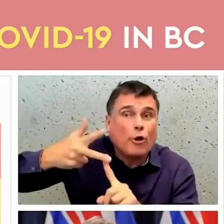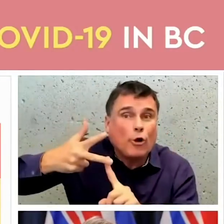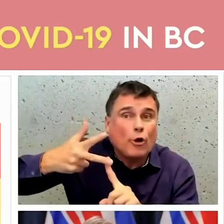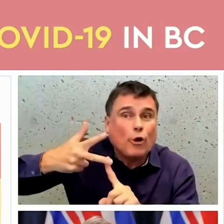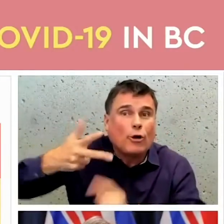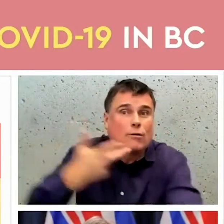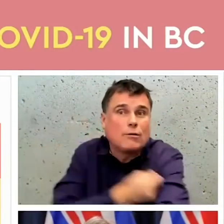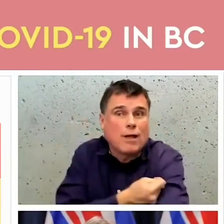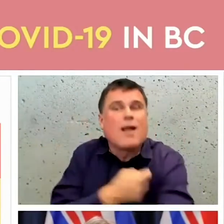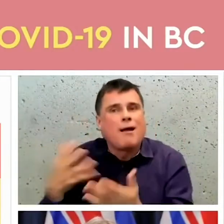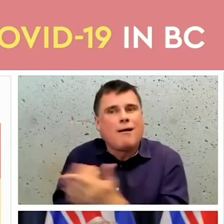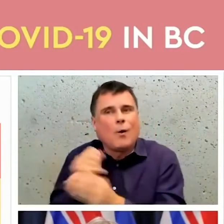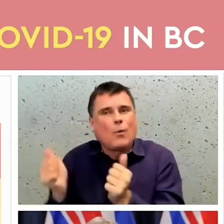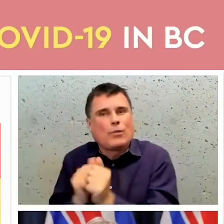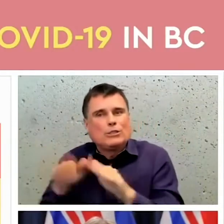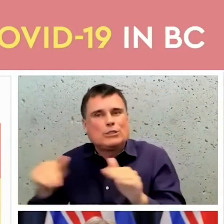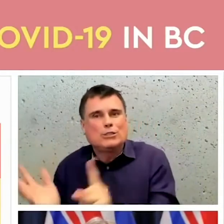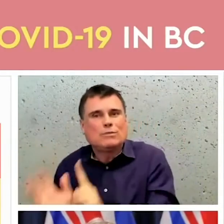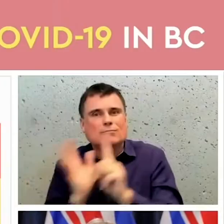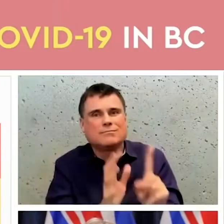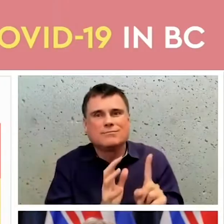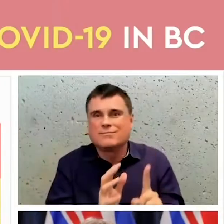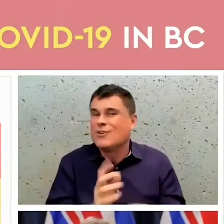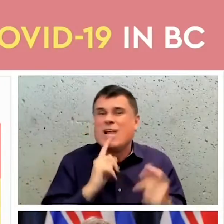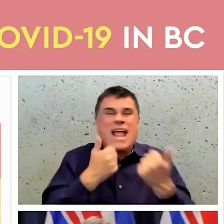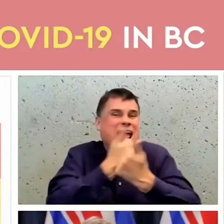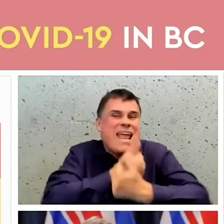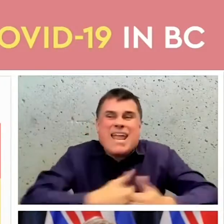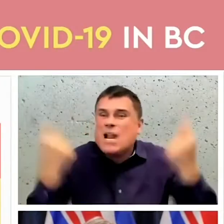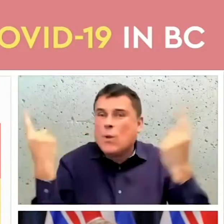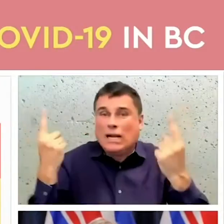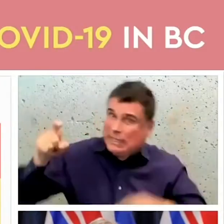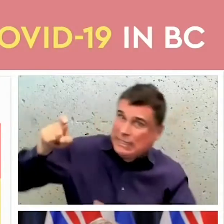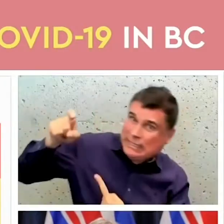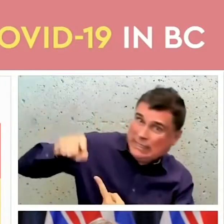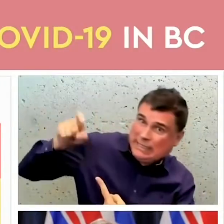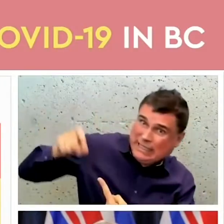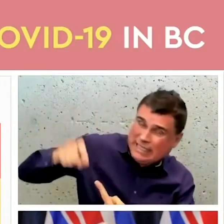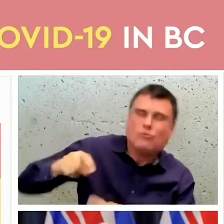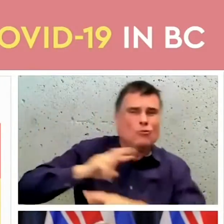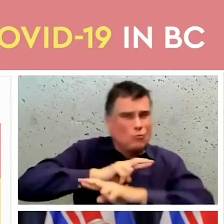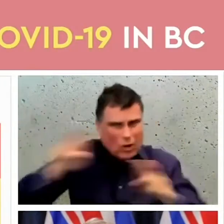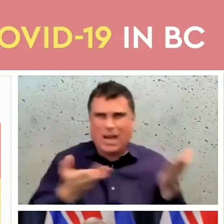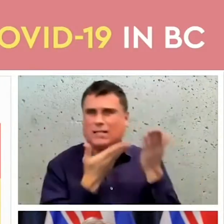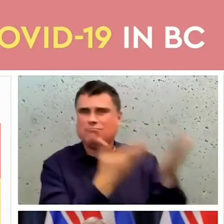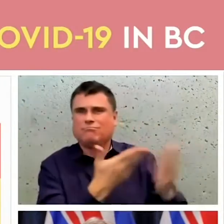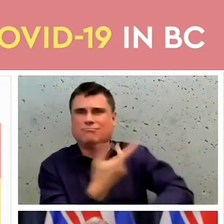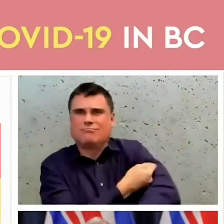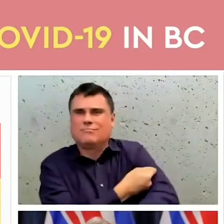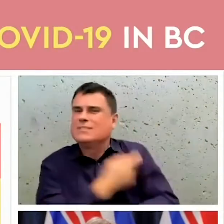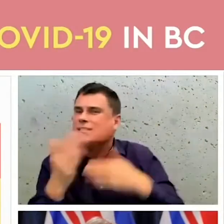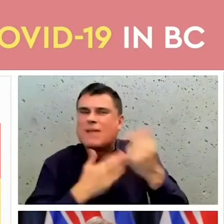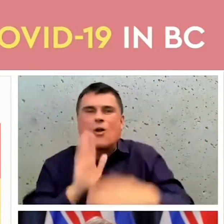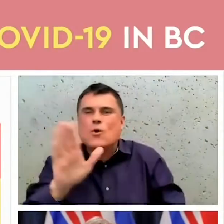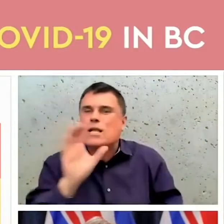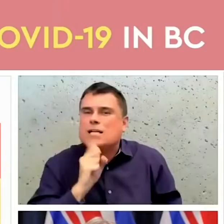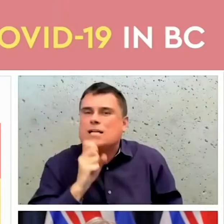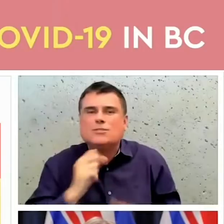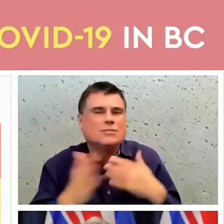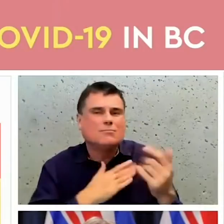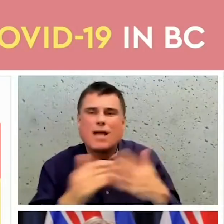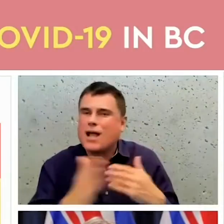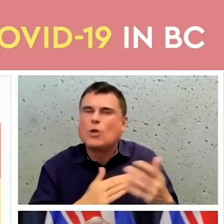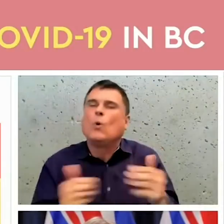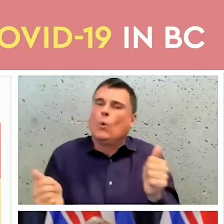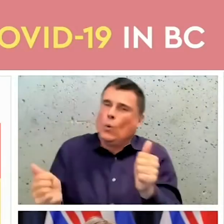12 to 17-year-old group that hasn't been vaccinated or is waiting and delaying a second dose, we really want to